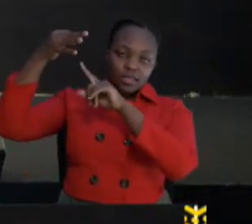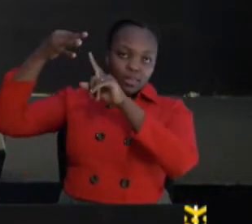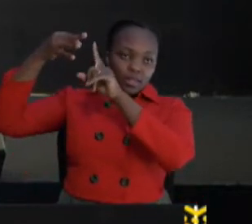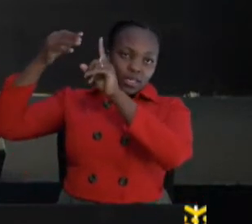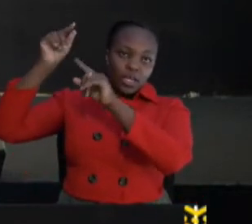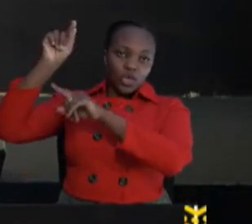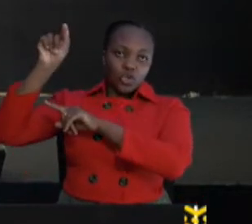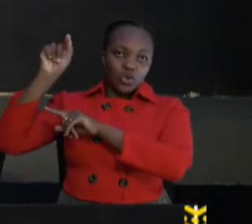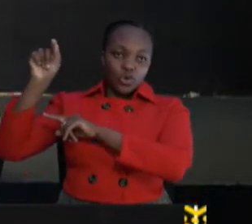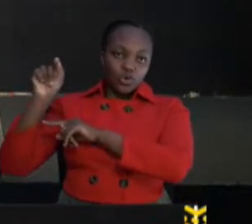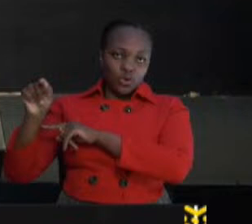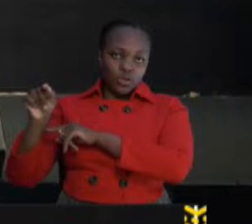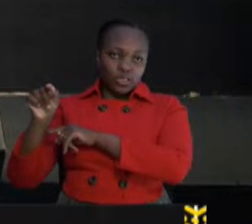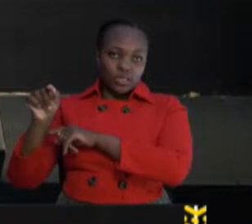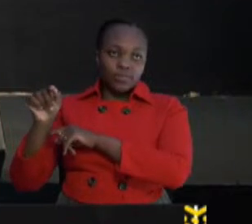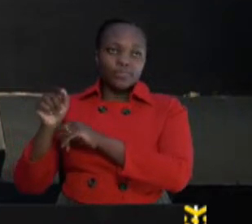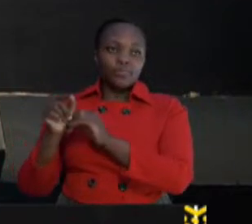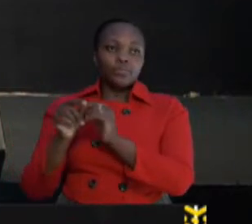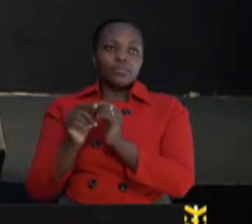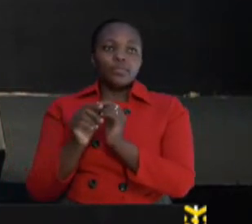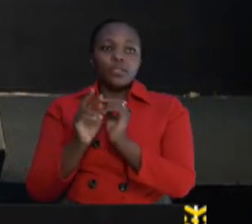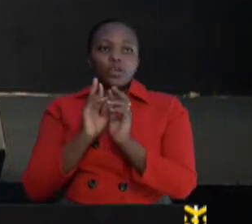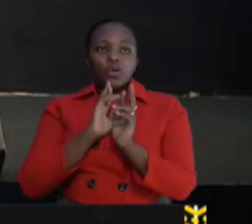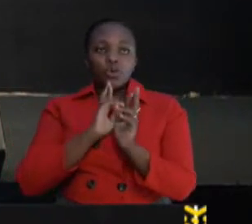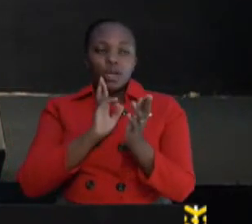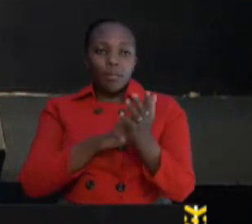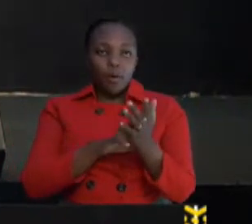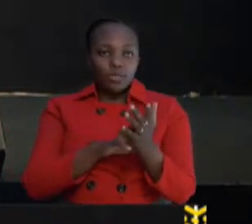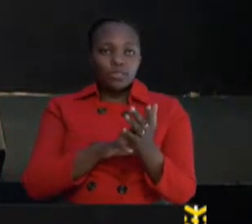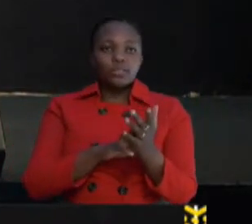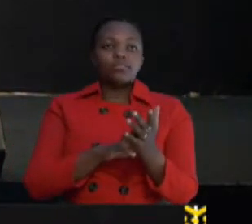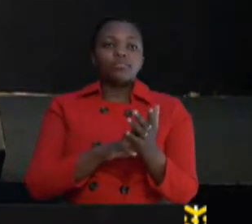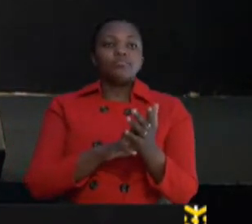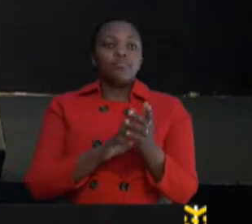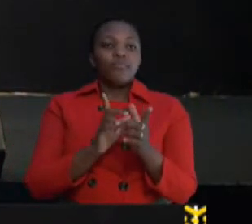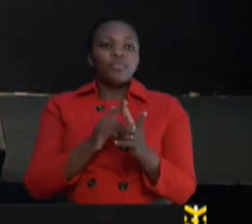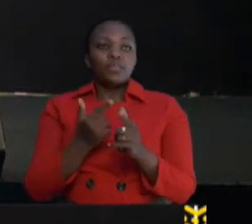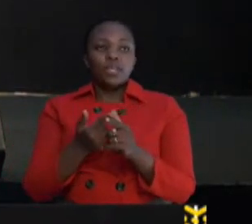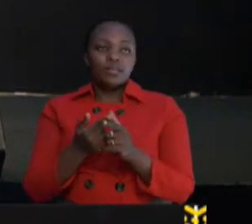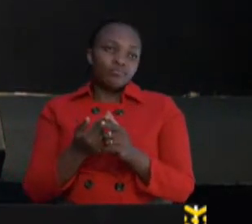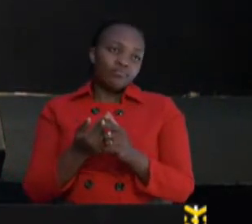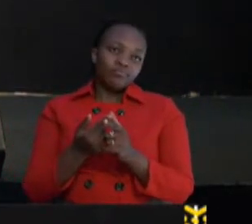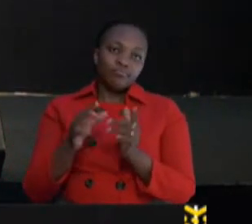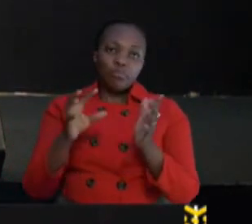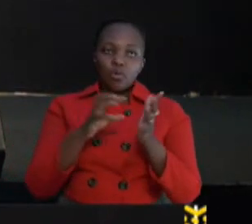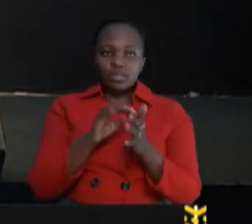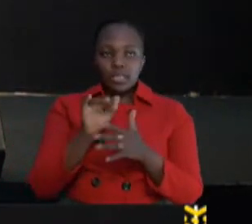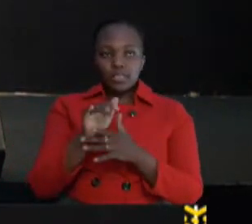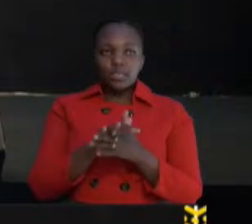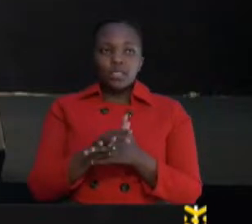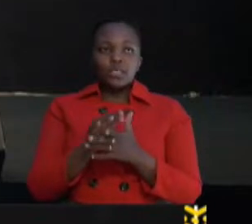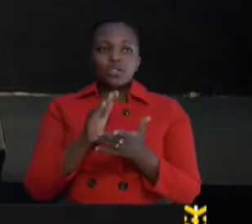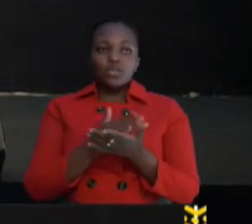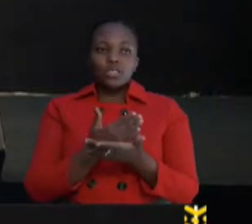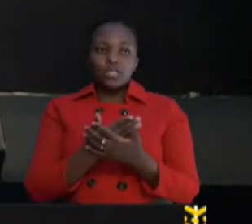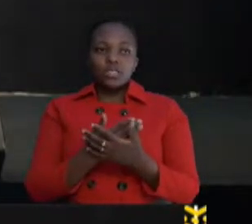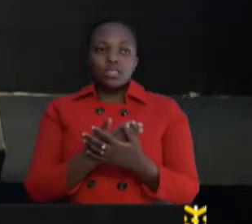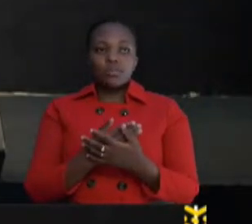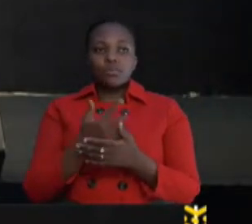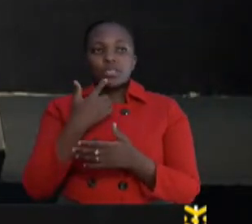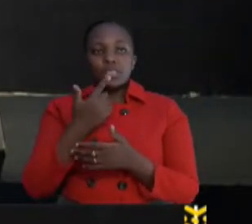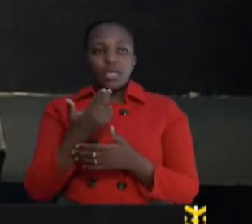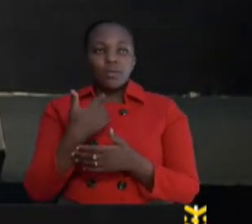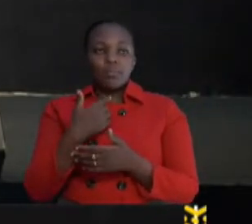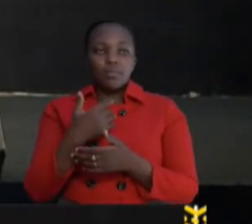then there are people who are clever. They're like, okay, let me not just take June's content and pretend to be June. I can be June, I can be Mary, I can be